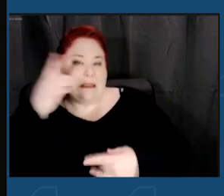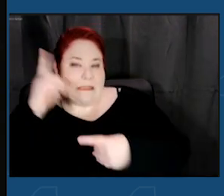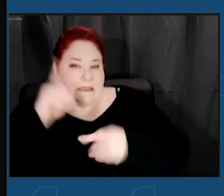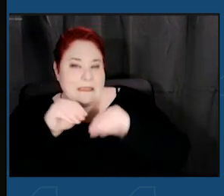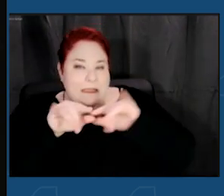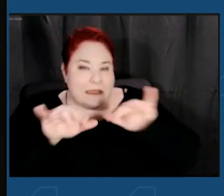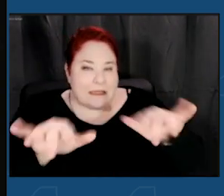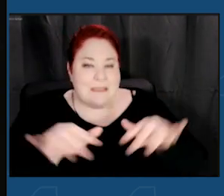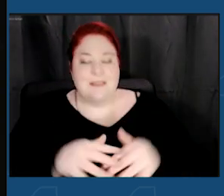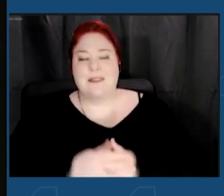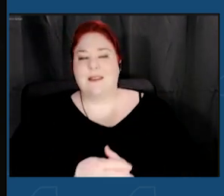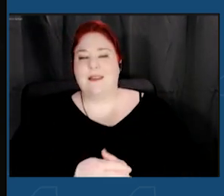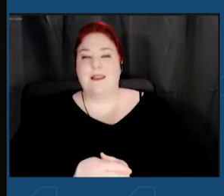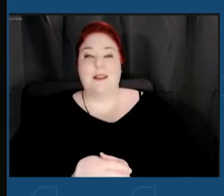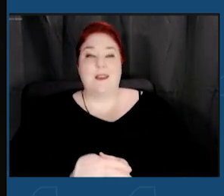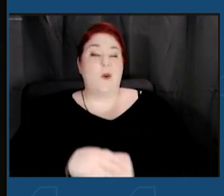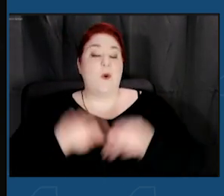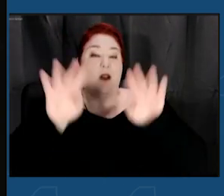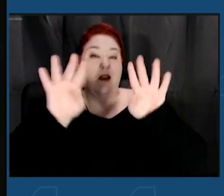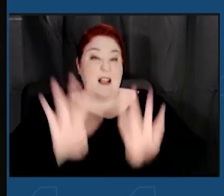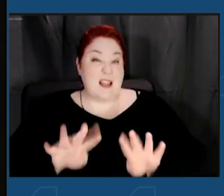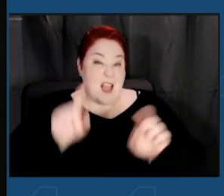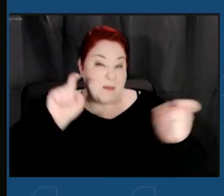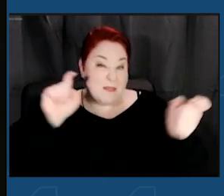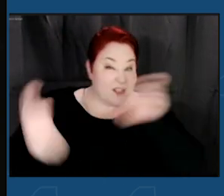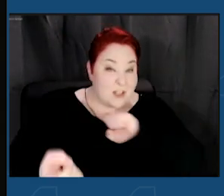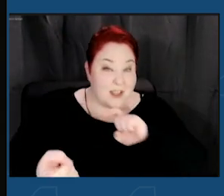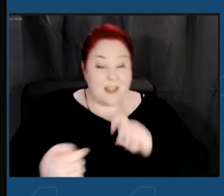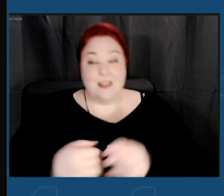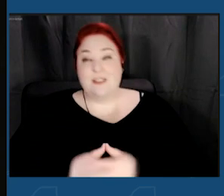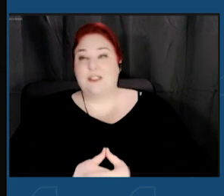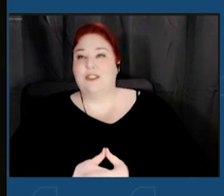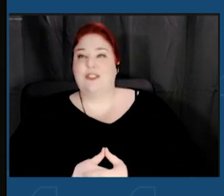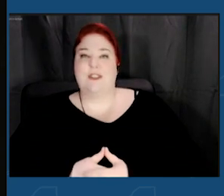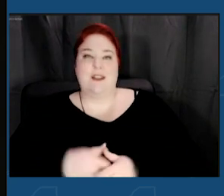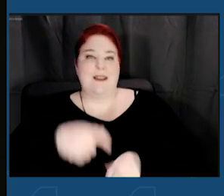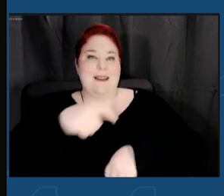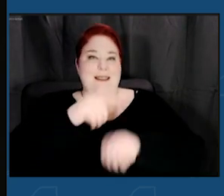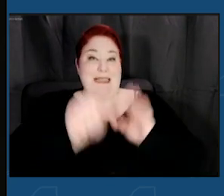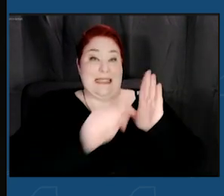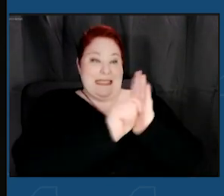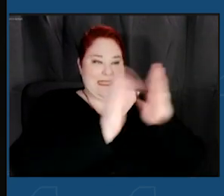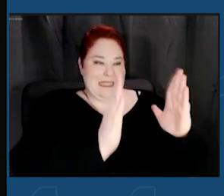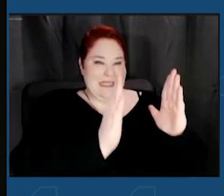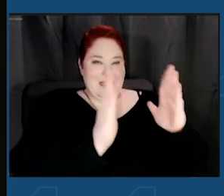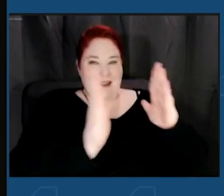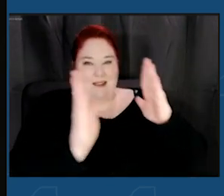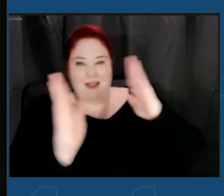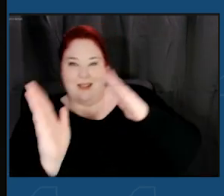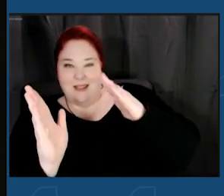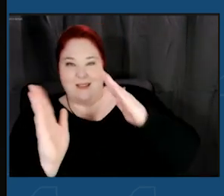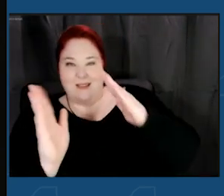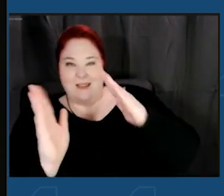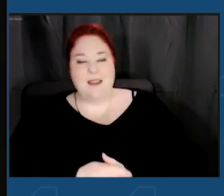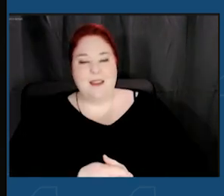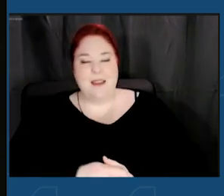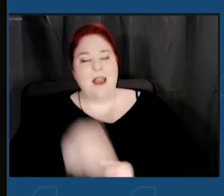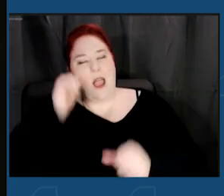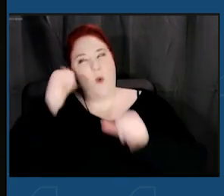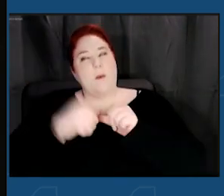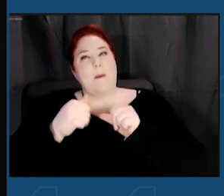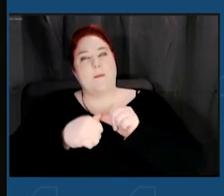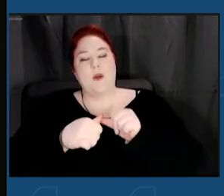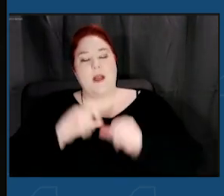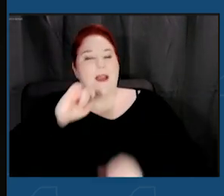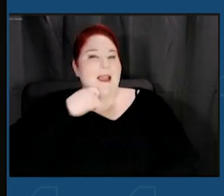of climate change, changing the growing season. And I remember being at one of the apple farms up in